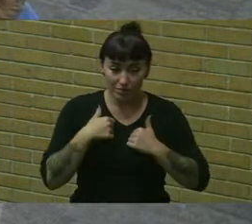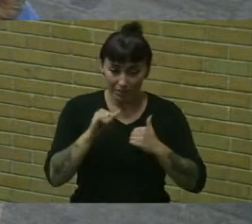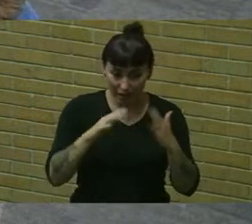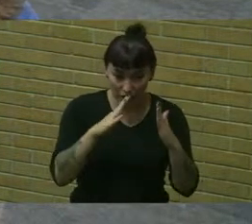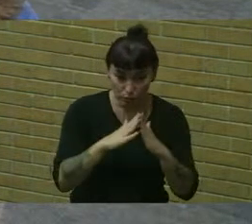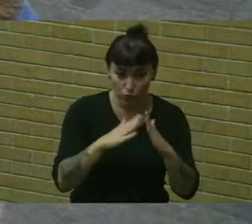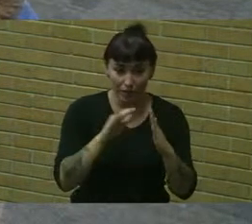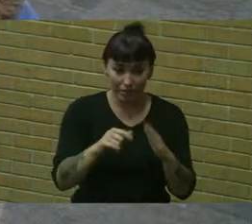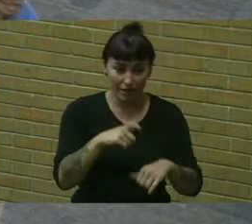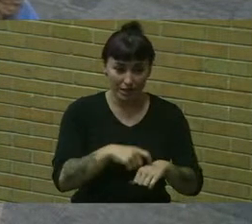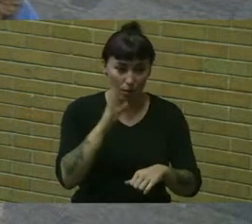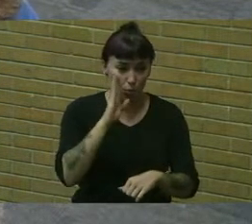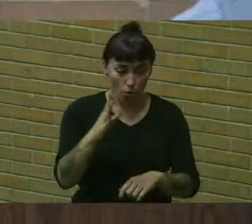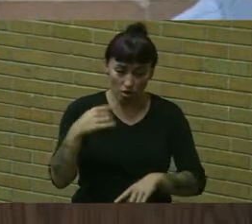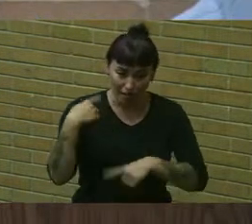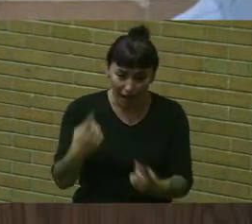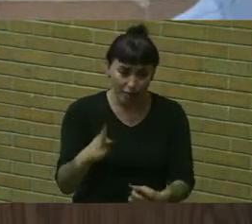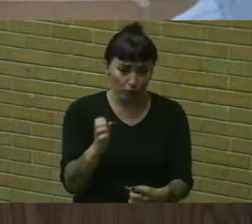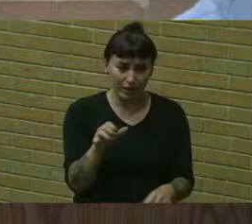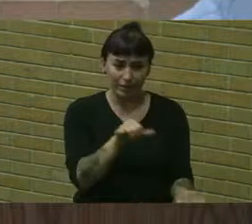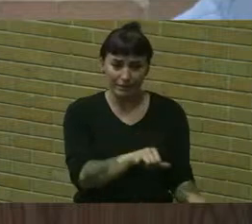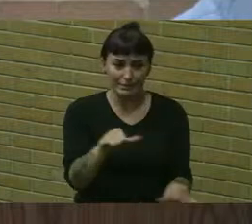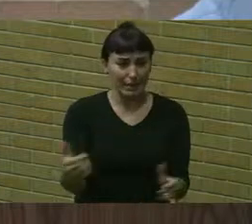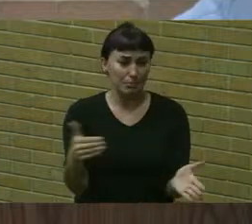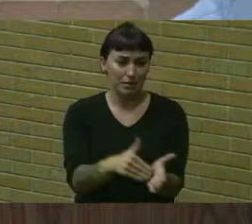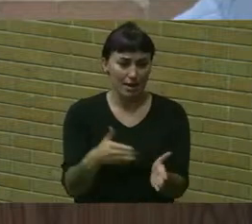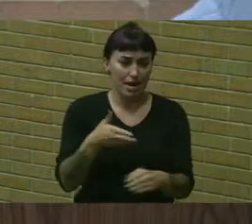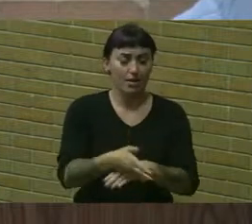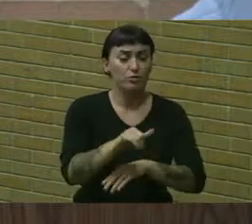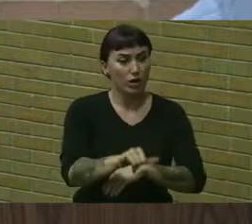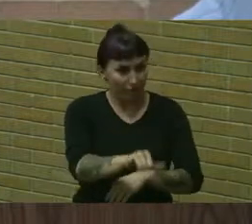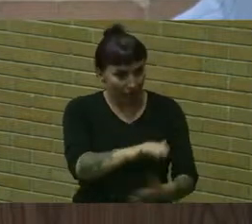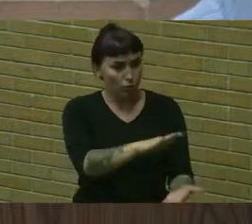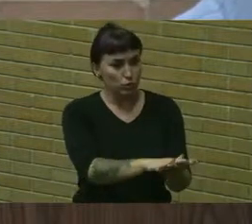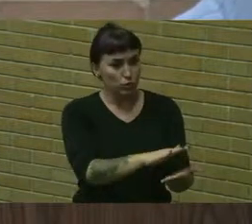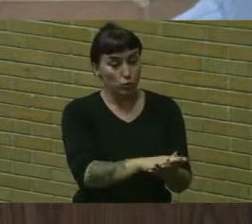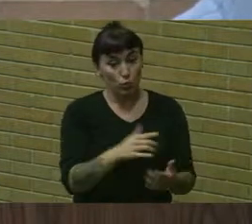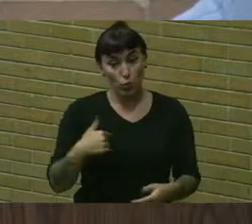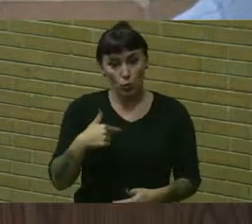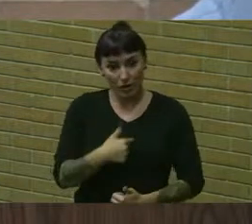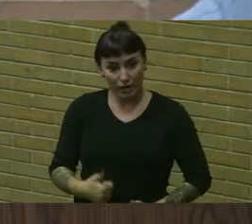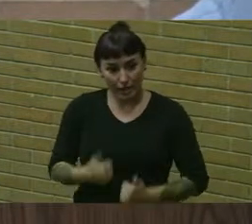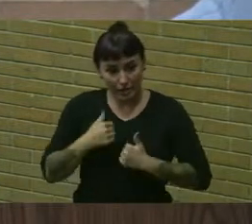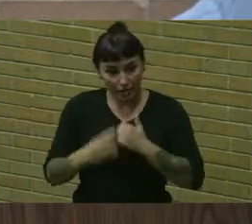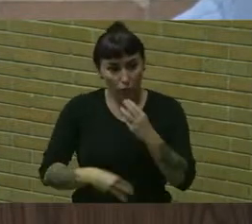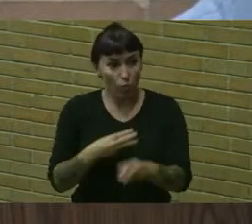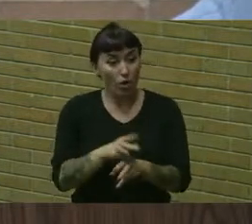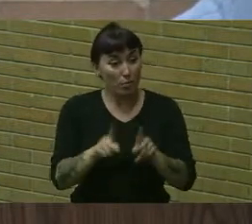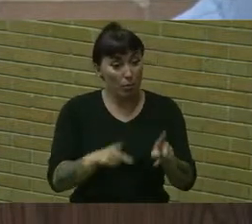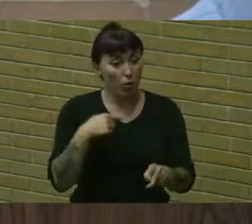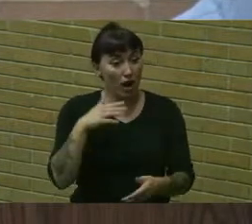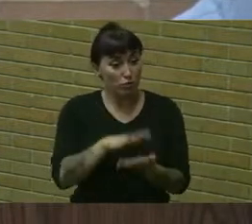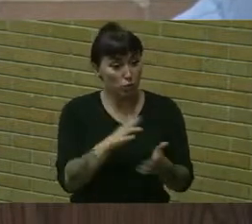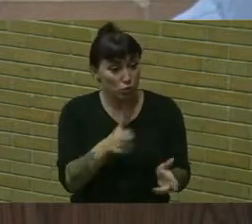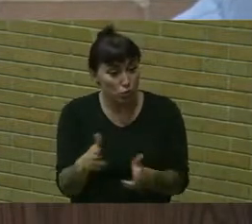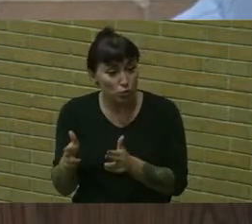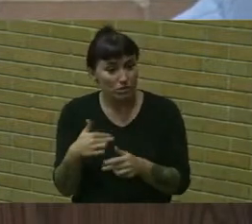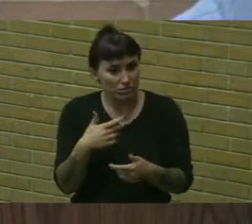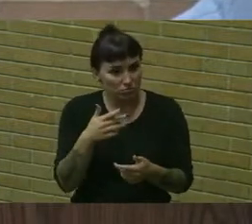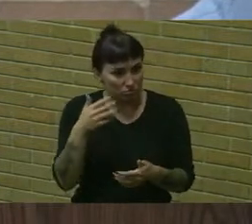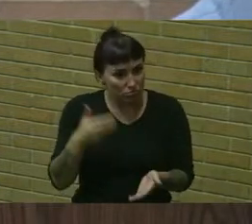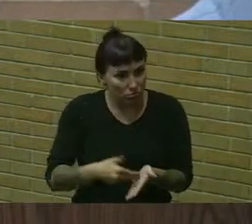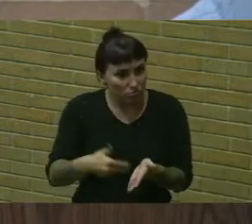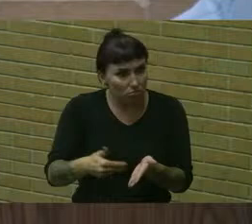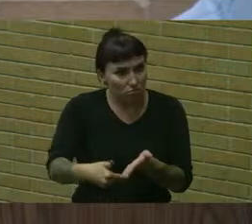will ever be the same after. And that is a school. We live in a world where people have school shootings on a regular